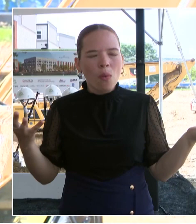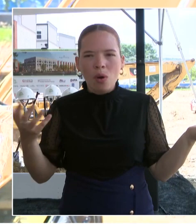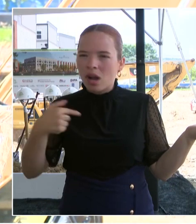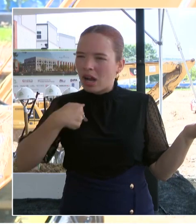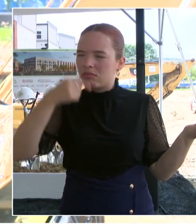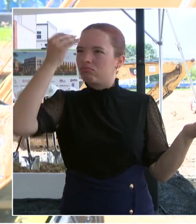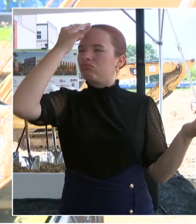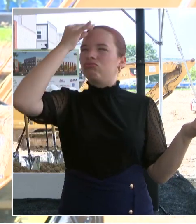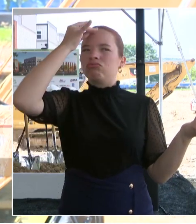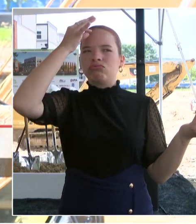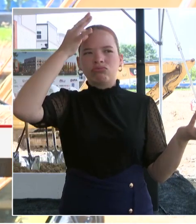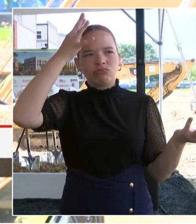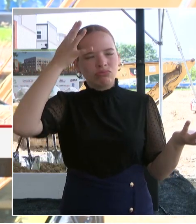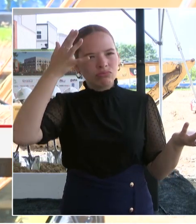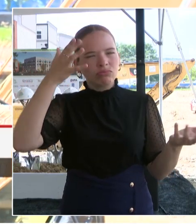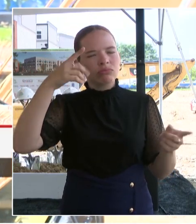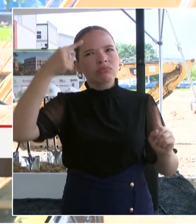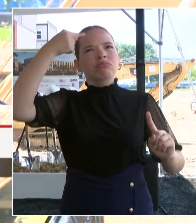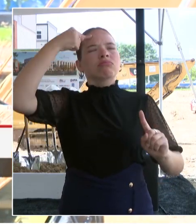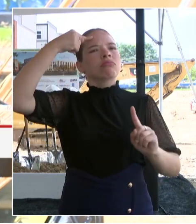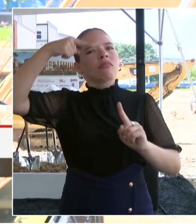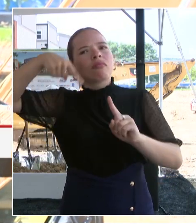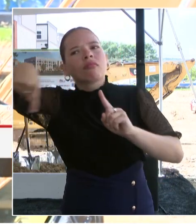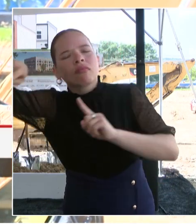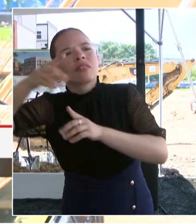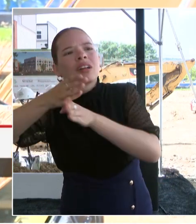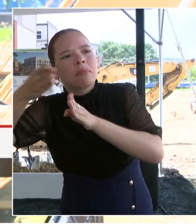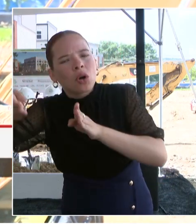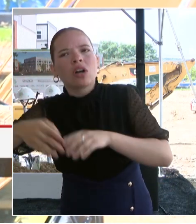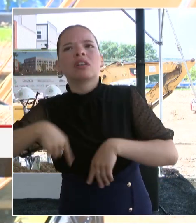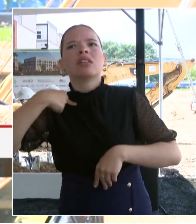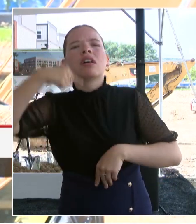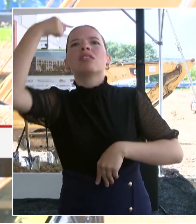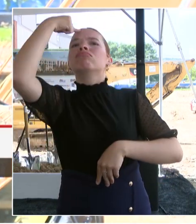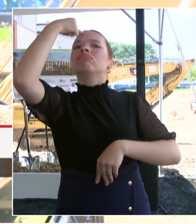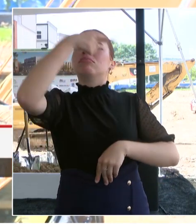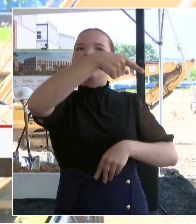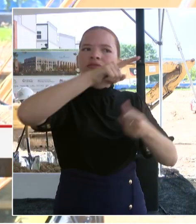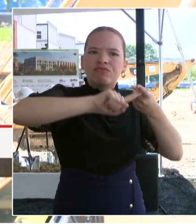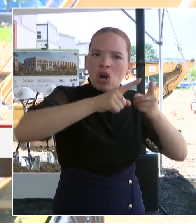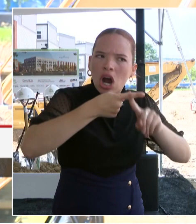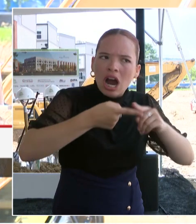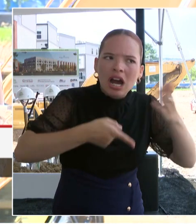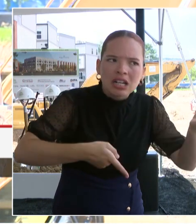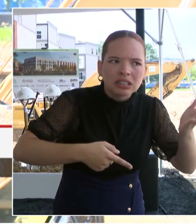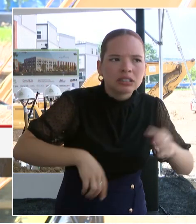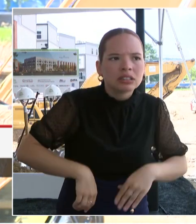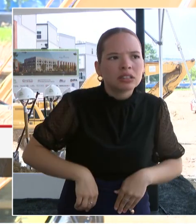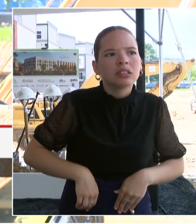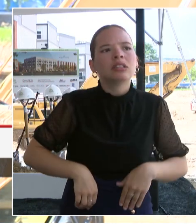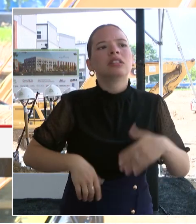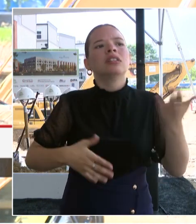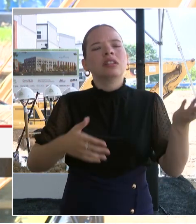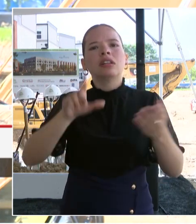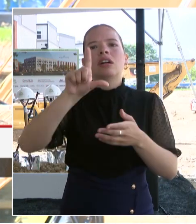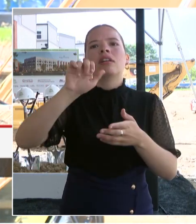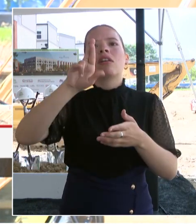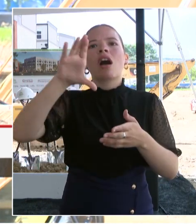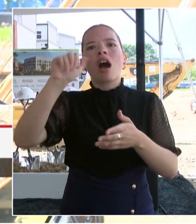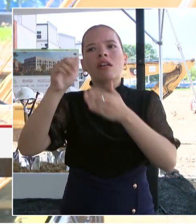my friends. I think about LRCA leadership, the founding of the Riggs Park Development